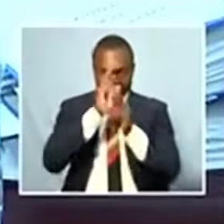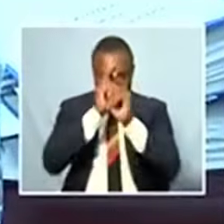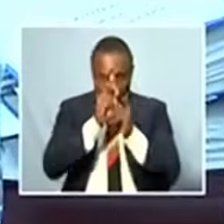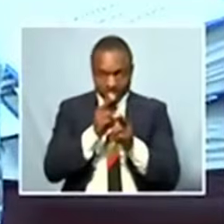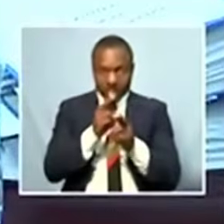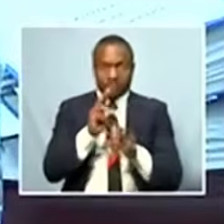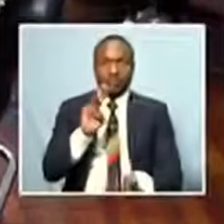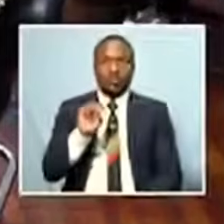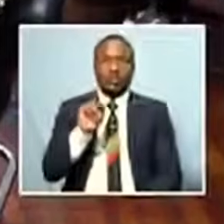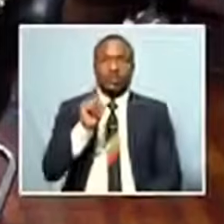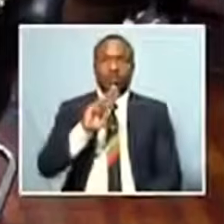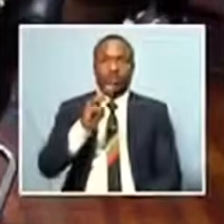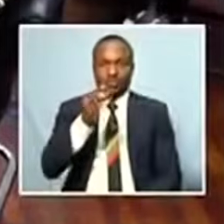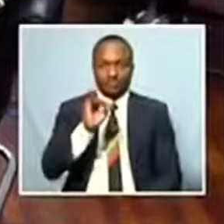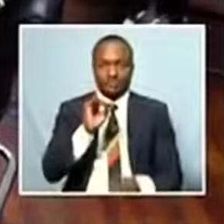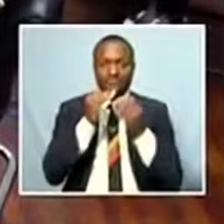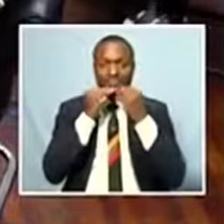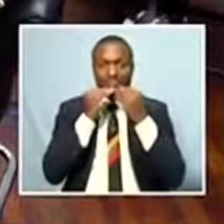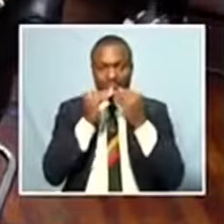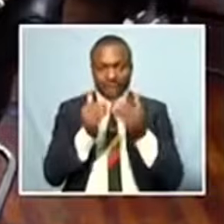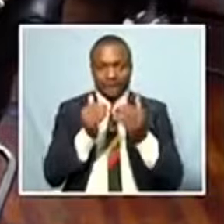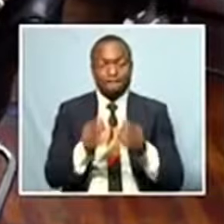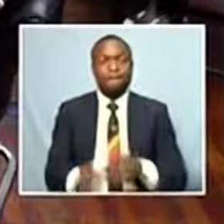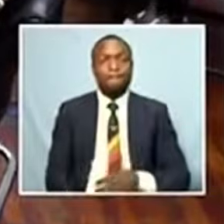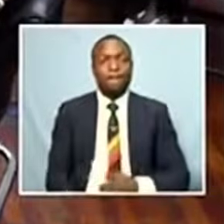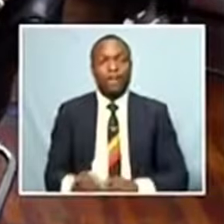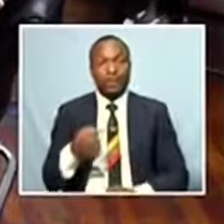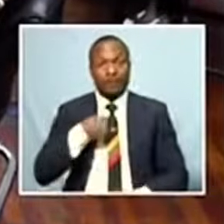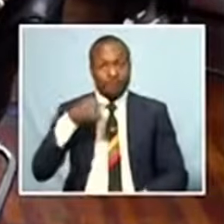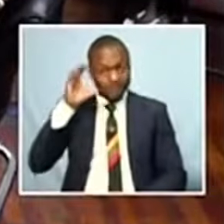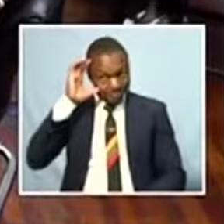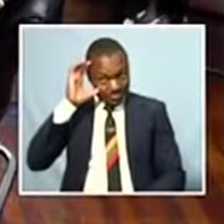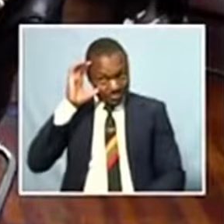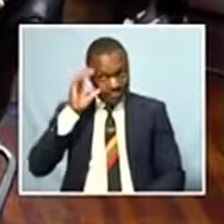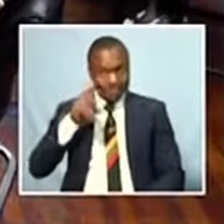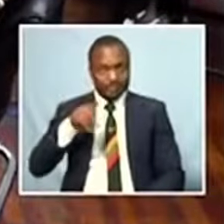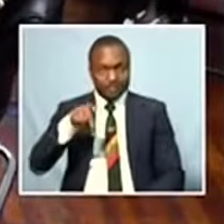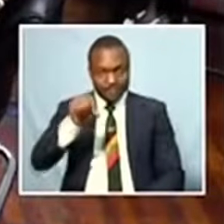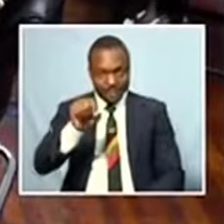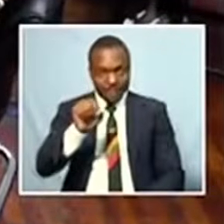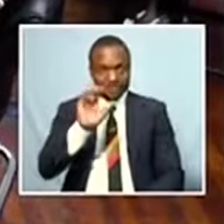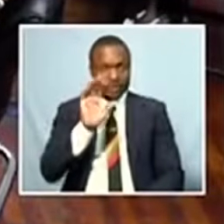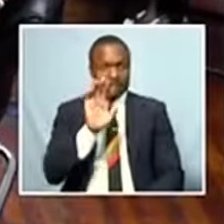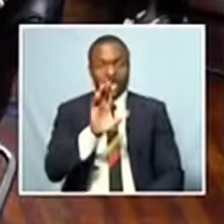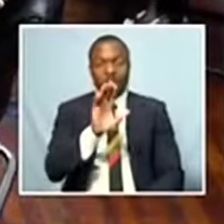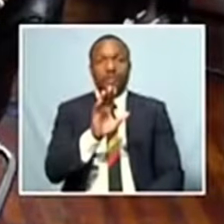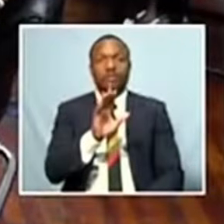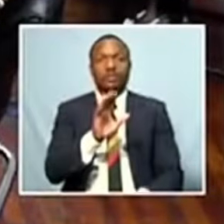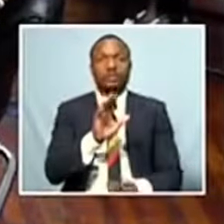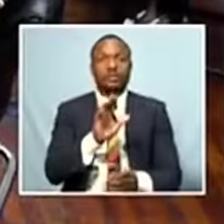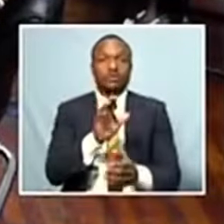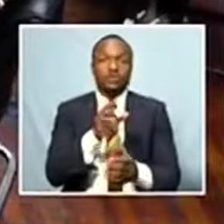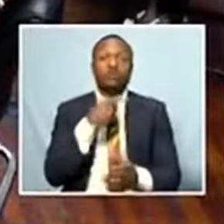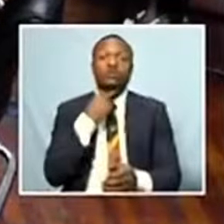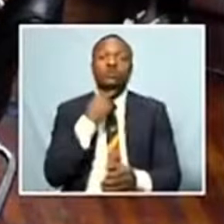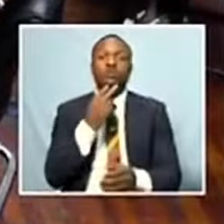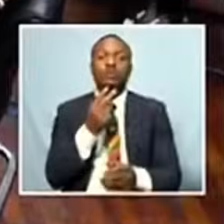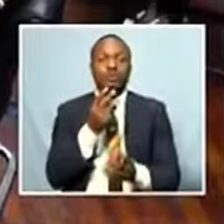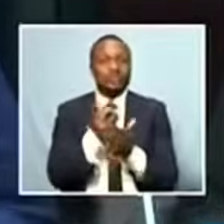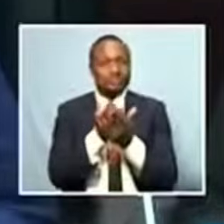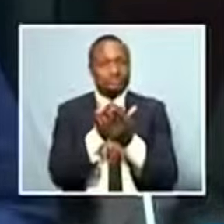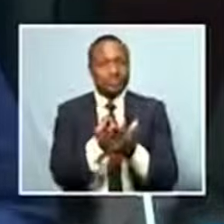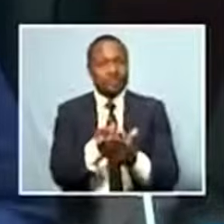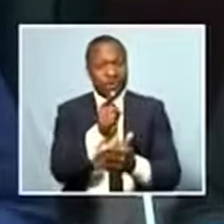order. Thank you. I heard the PS in your submission oral that you have